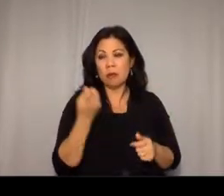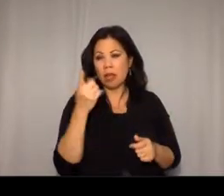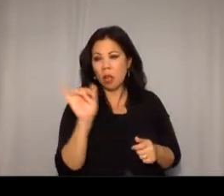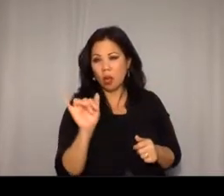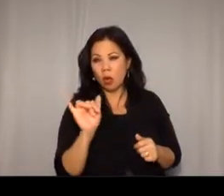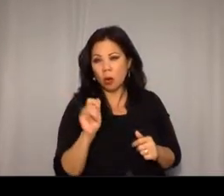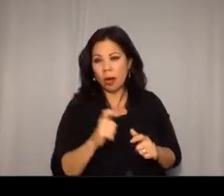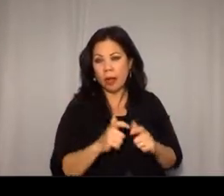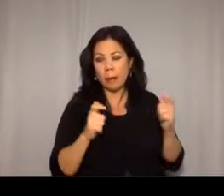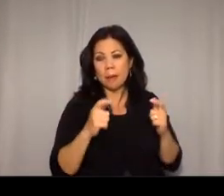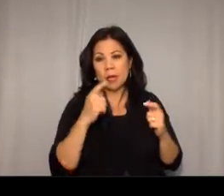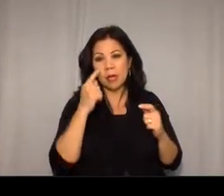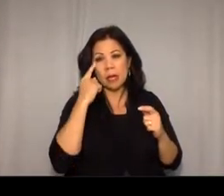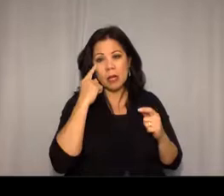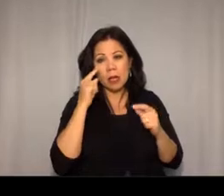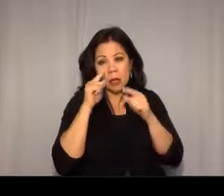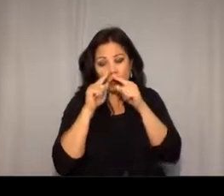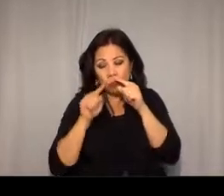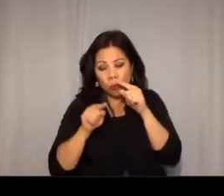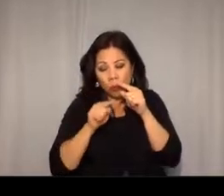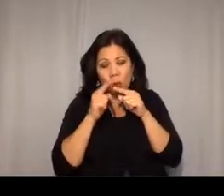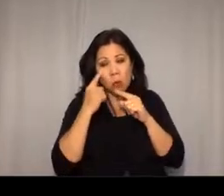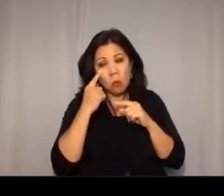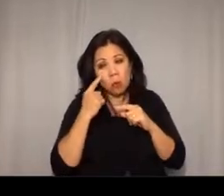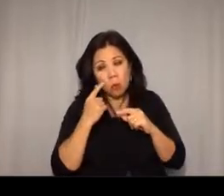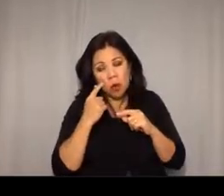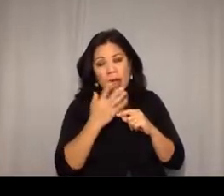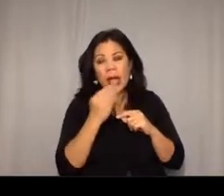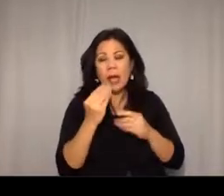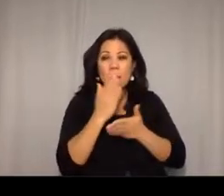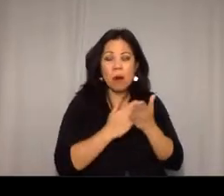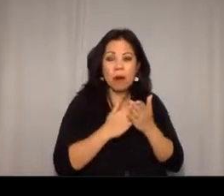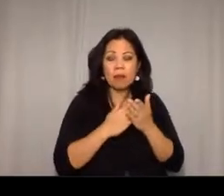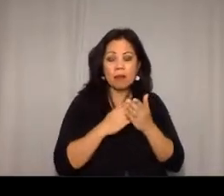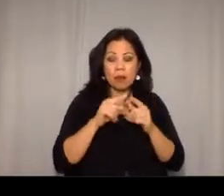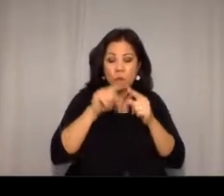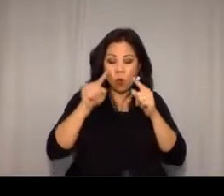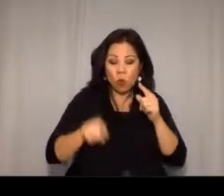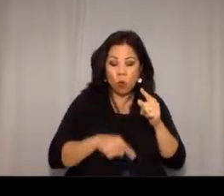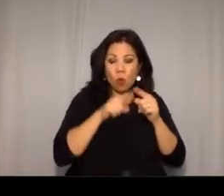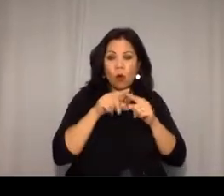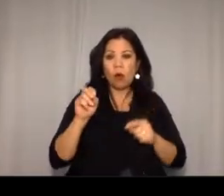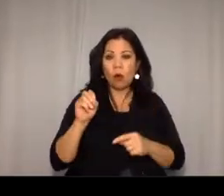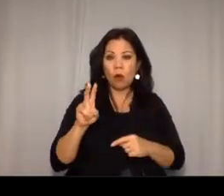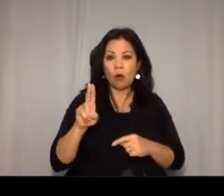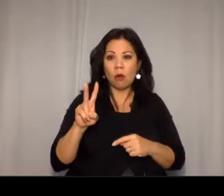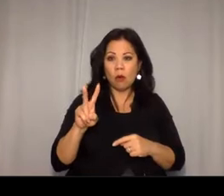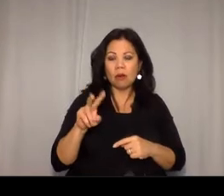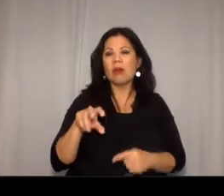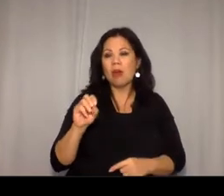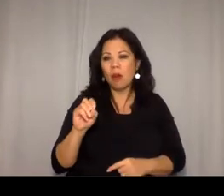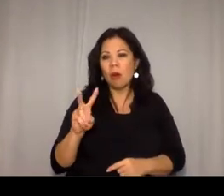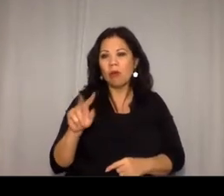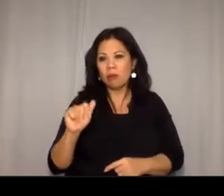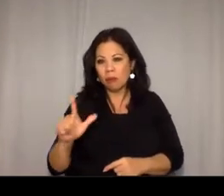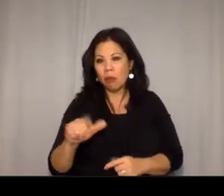a big tear and then a piece of an oval. So I'm going to head and I'm going to just draw those so that you can see what we're doing